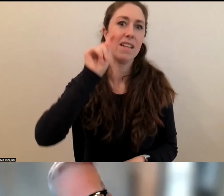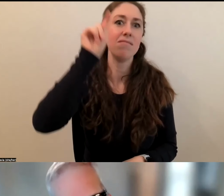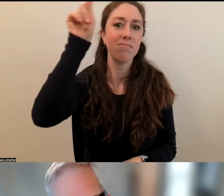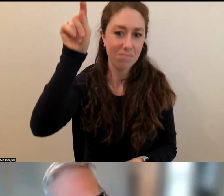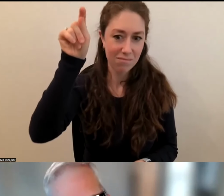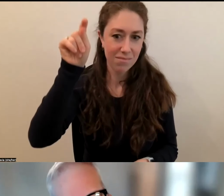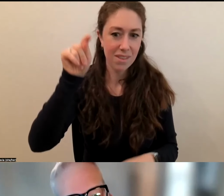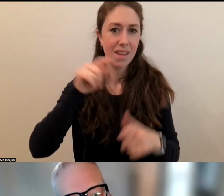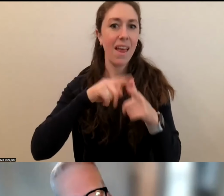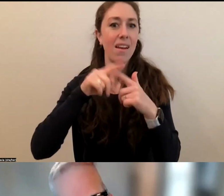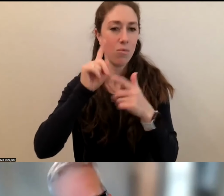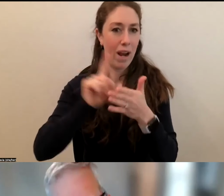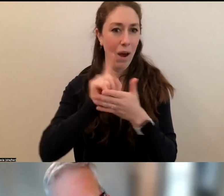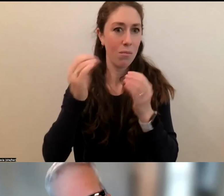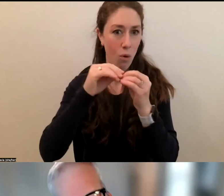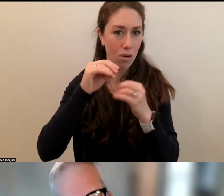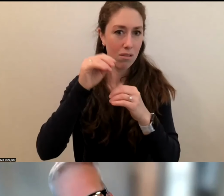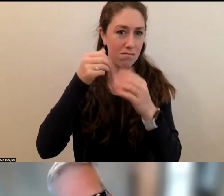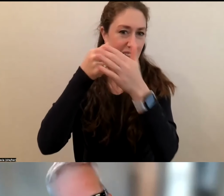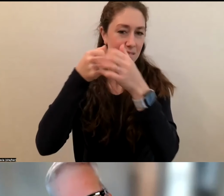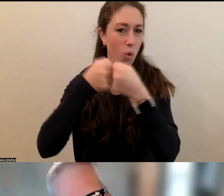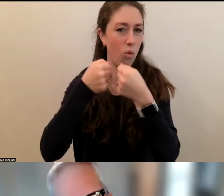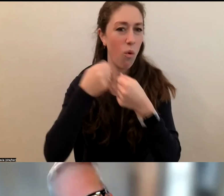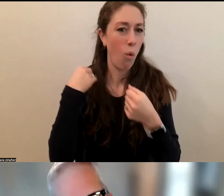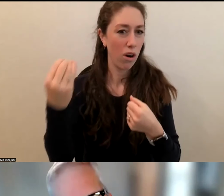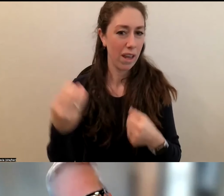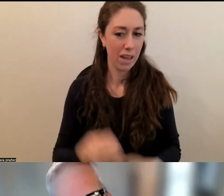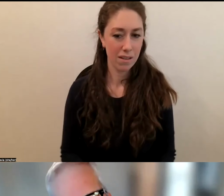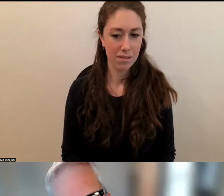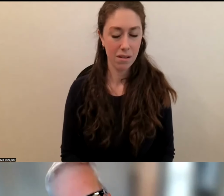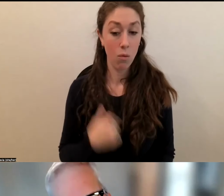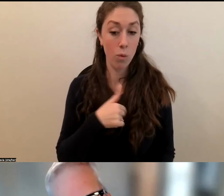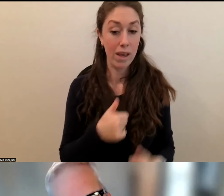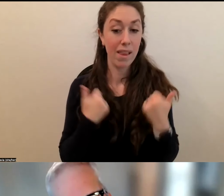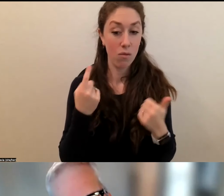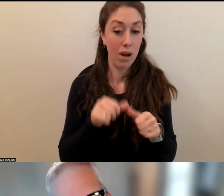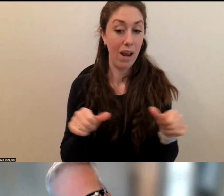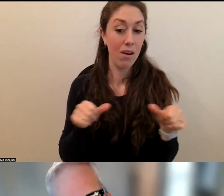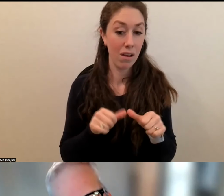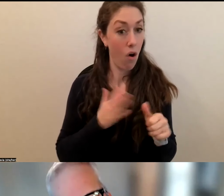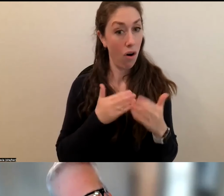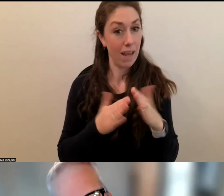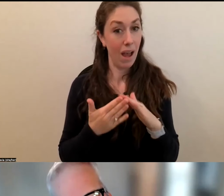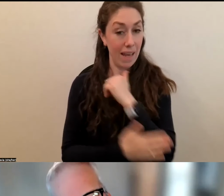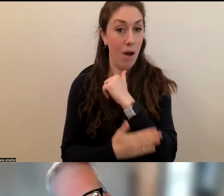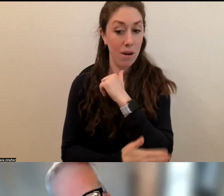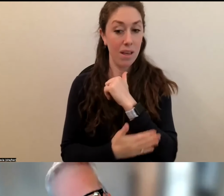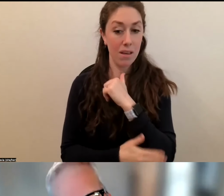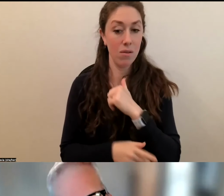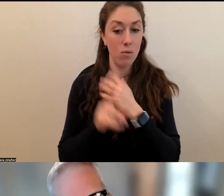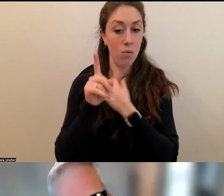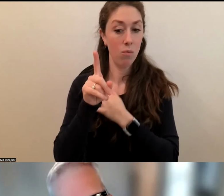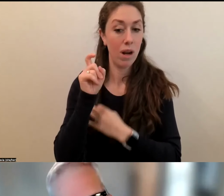the Oregon border. So we live in an area where our county is 100 miles long and 40